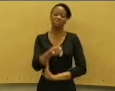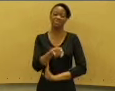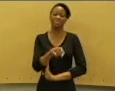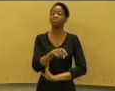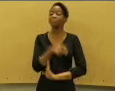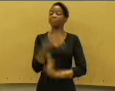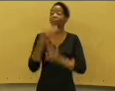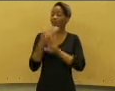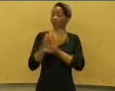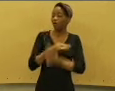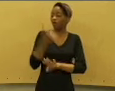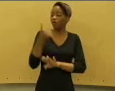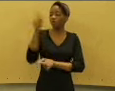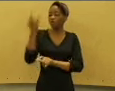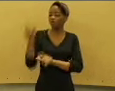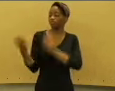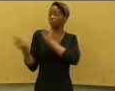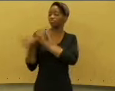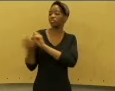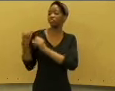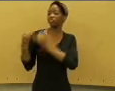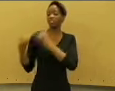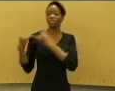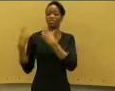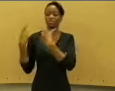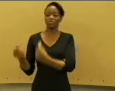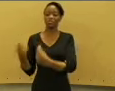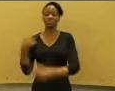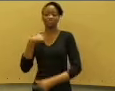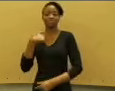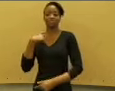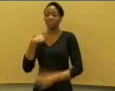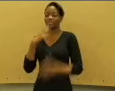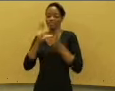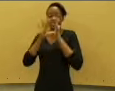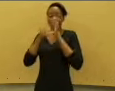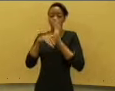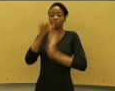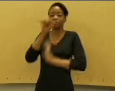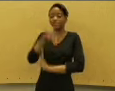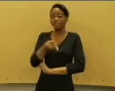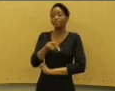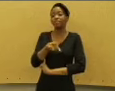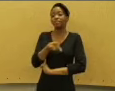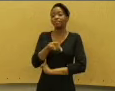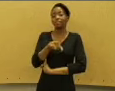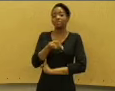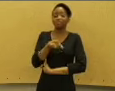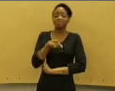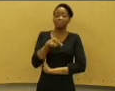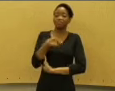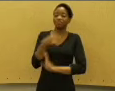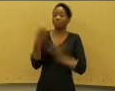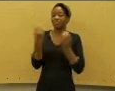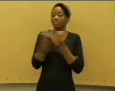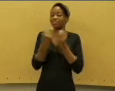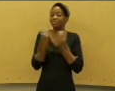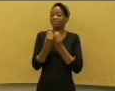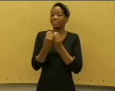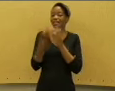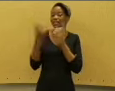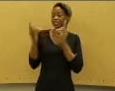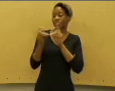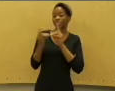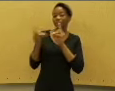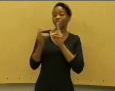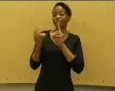me, my disability, in as much as it has excluded me from a lot of the dating scenes,